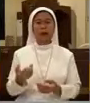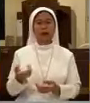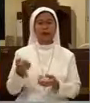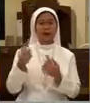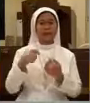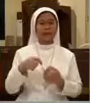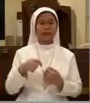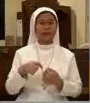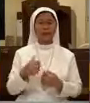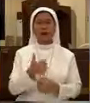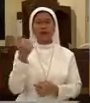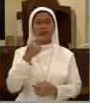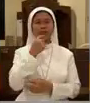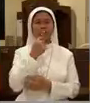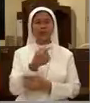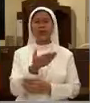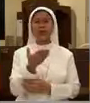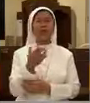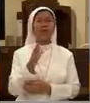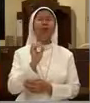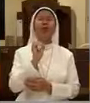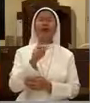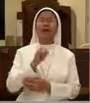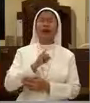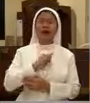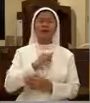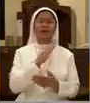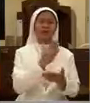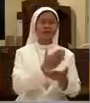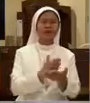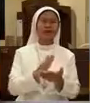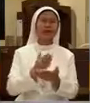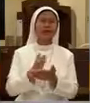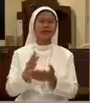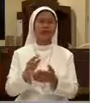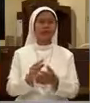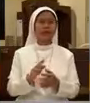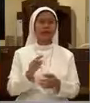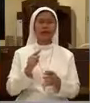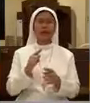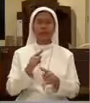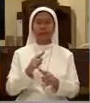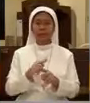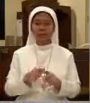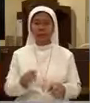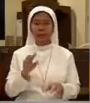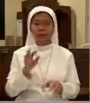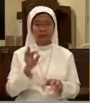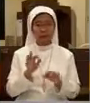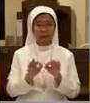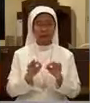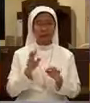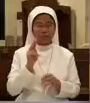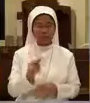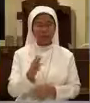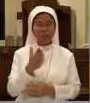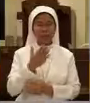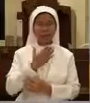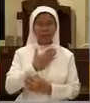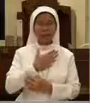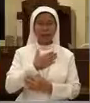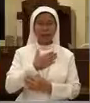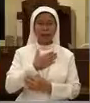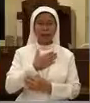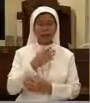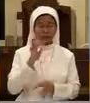Sabi nung iba, o sige, magbabahagi ako, pero pagka yung pangangailangan ko ay